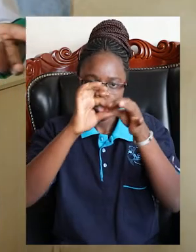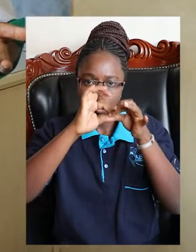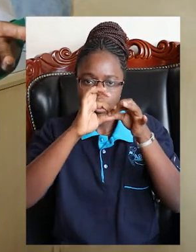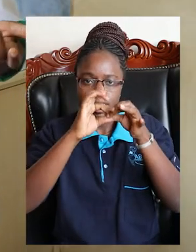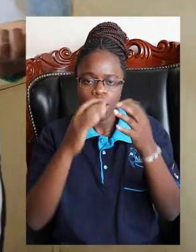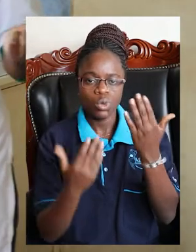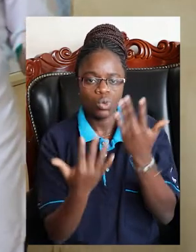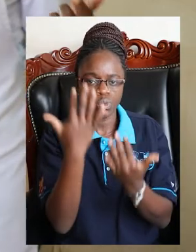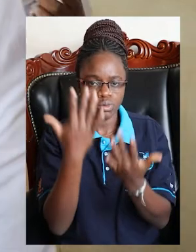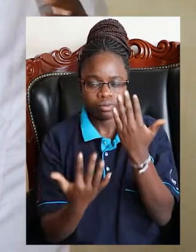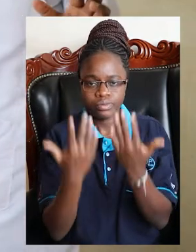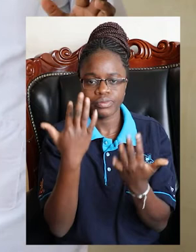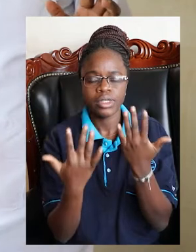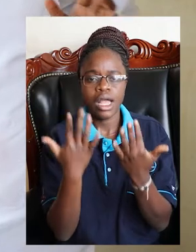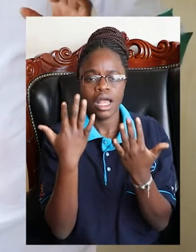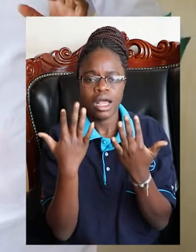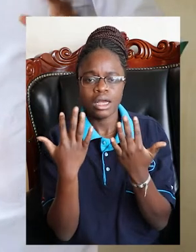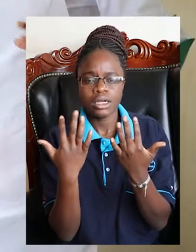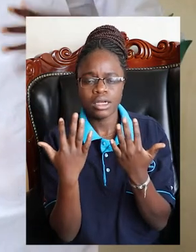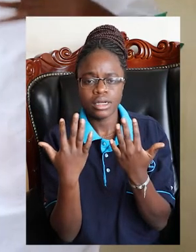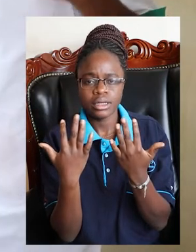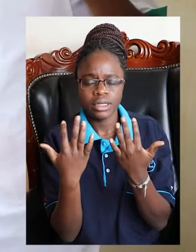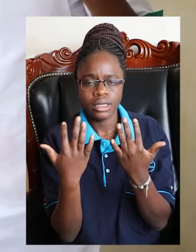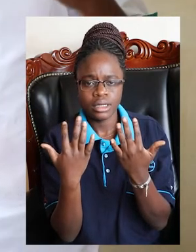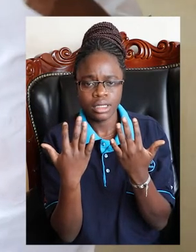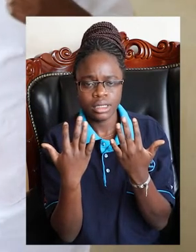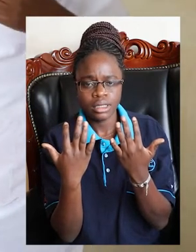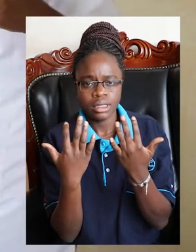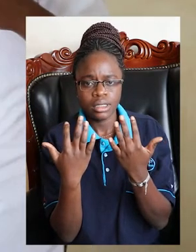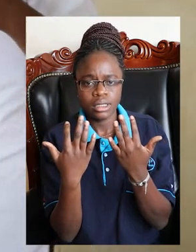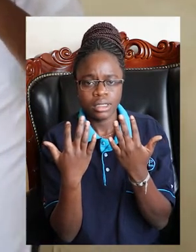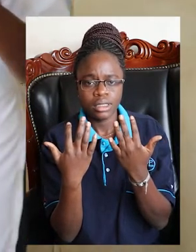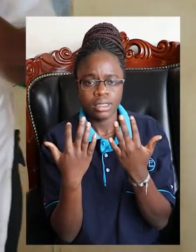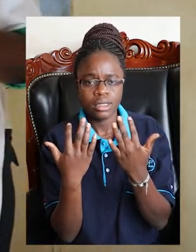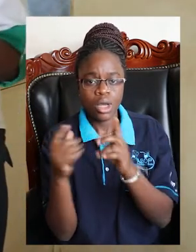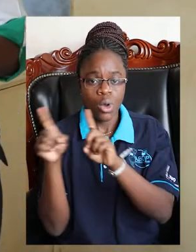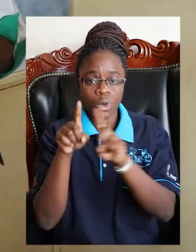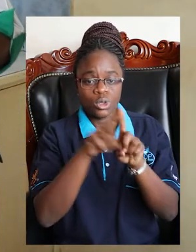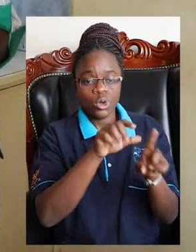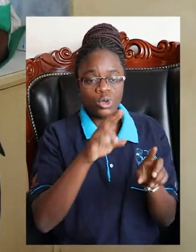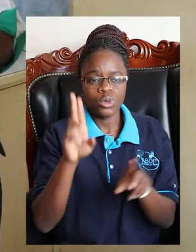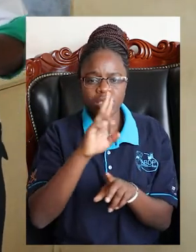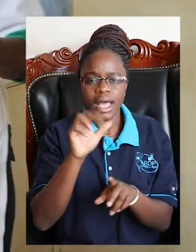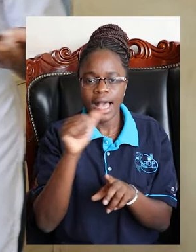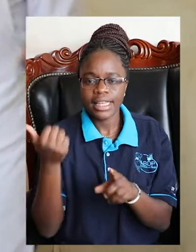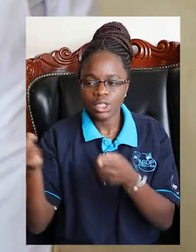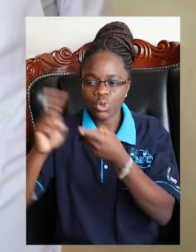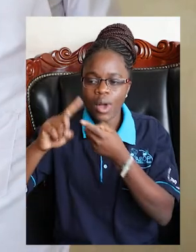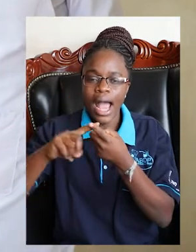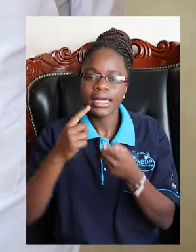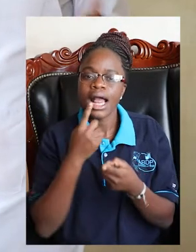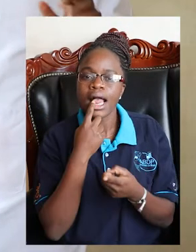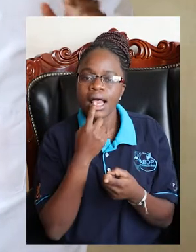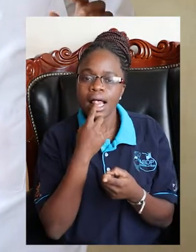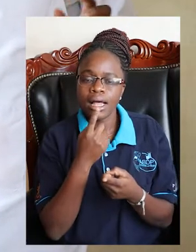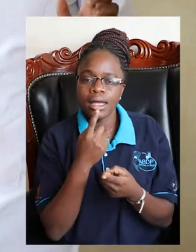can use any brand of wheat flour. It doesn't have to be a particular brand. And then you use some spices if you like. But if you don't